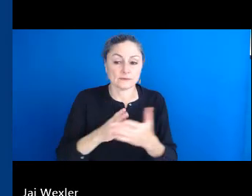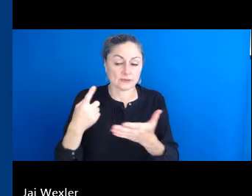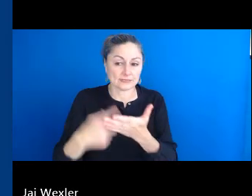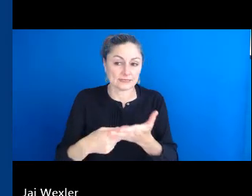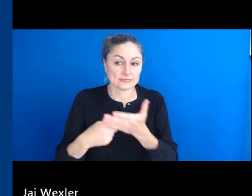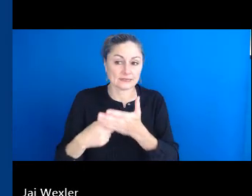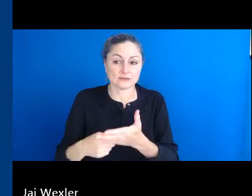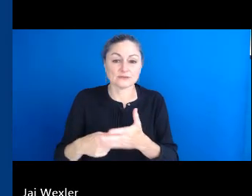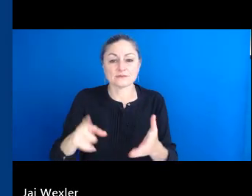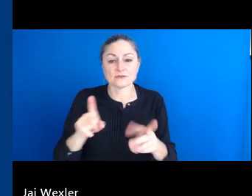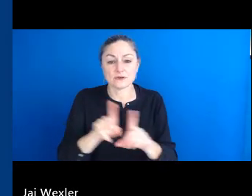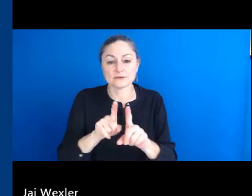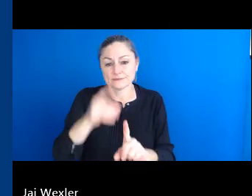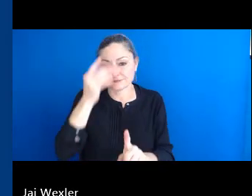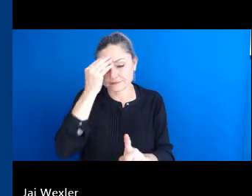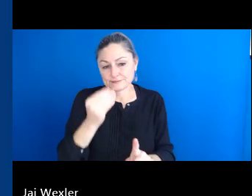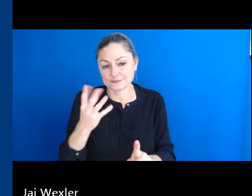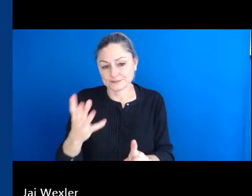that